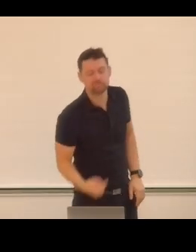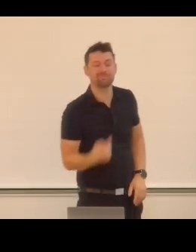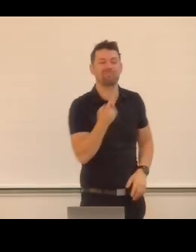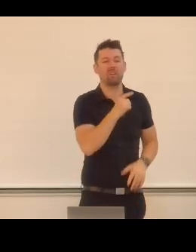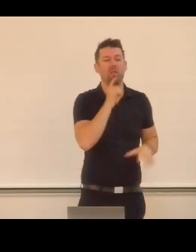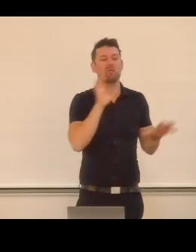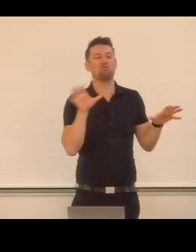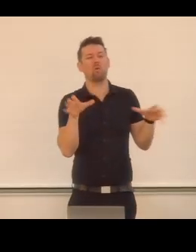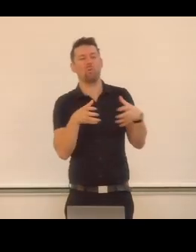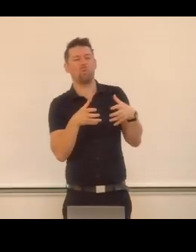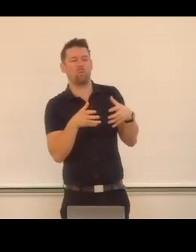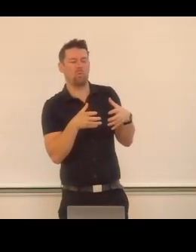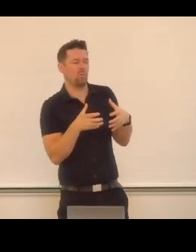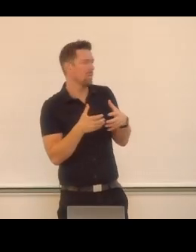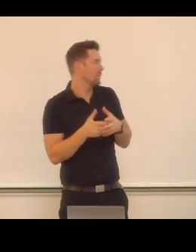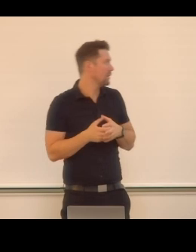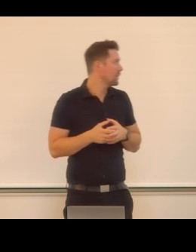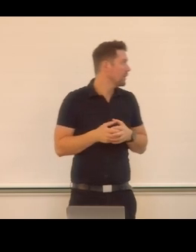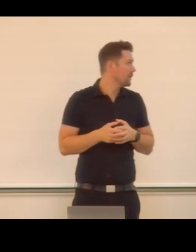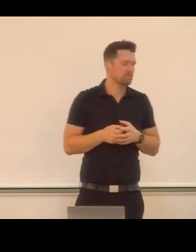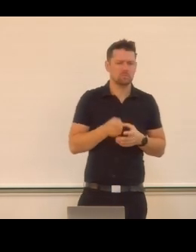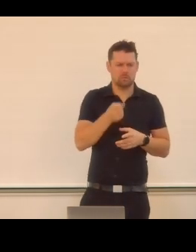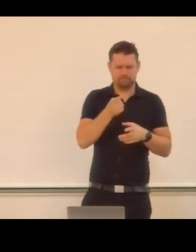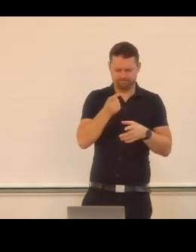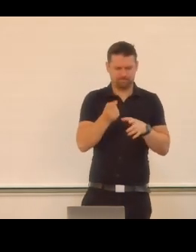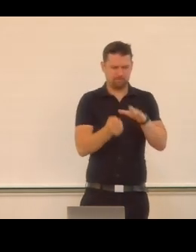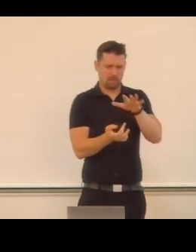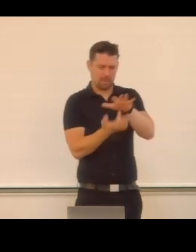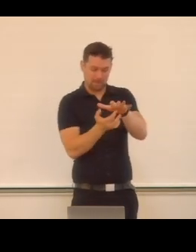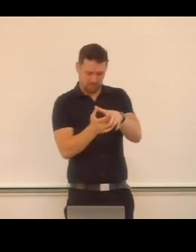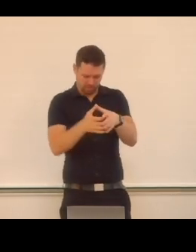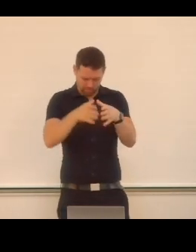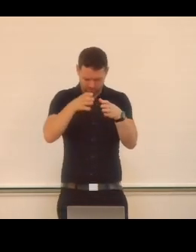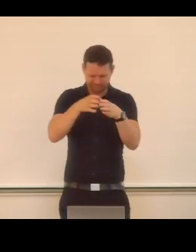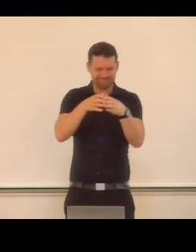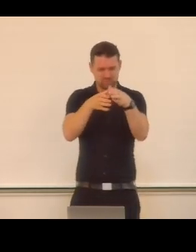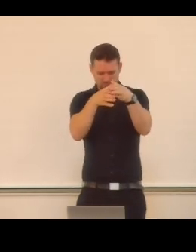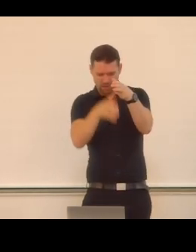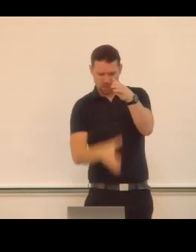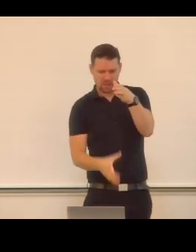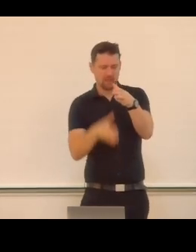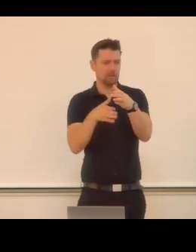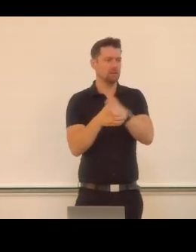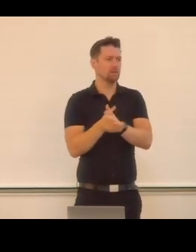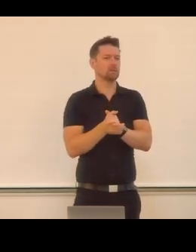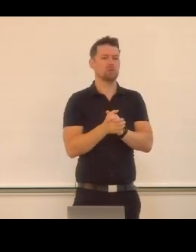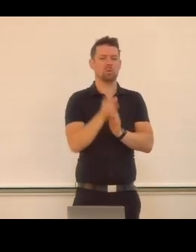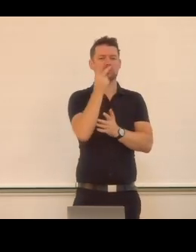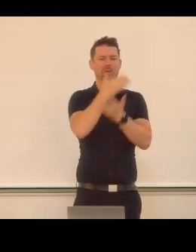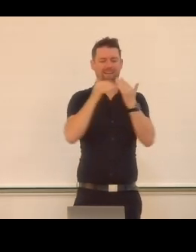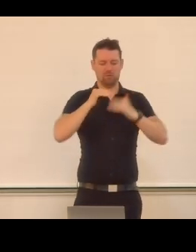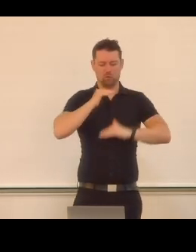there's I'll show another picture in a moment. There's a tunnel going down through the middle of the center section. So 2.5